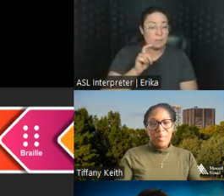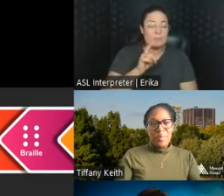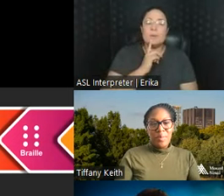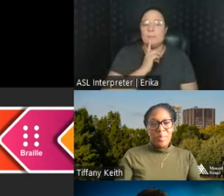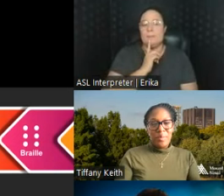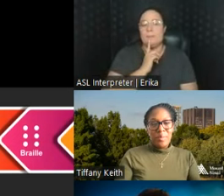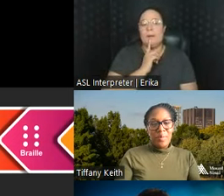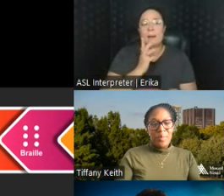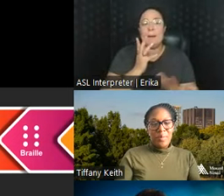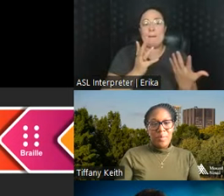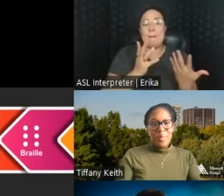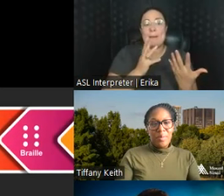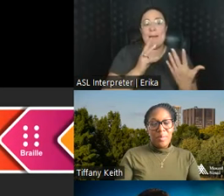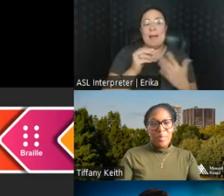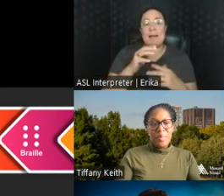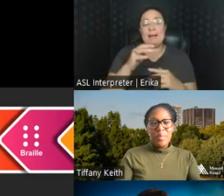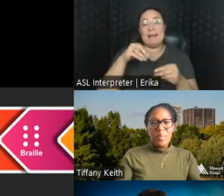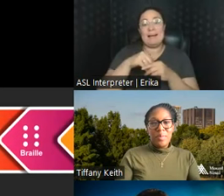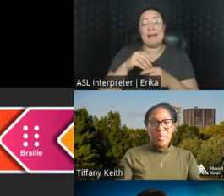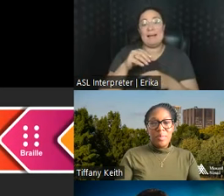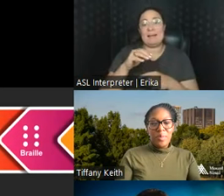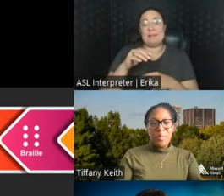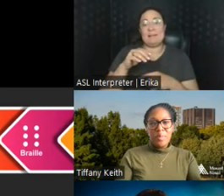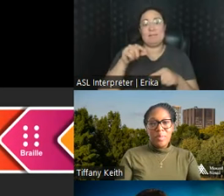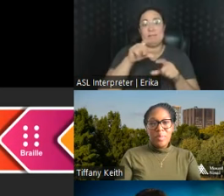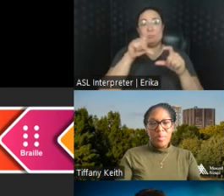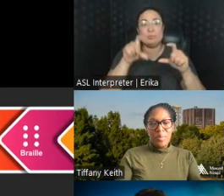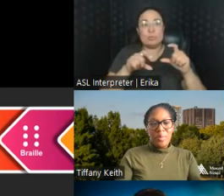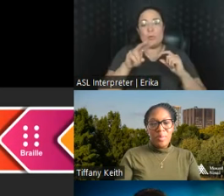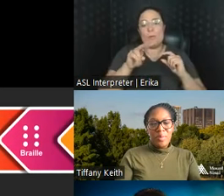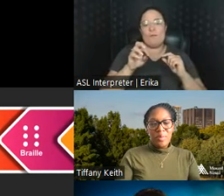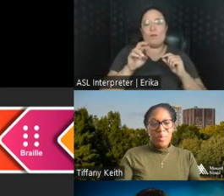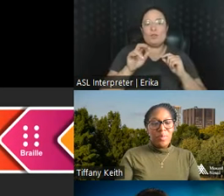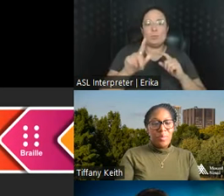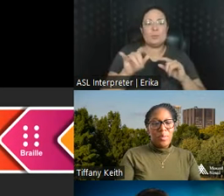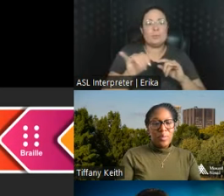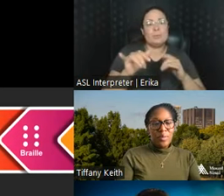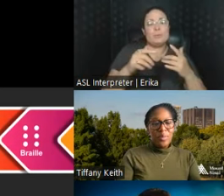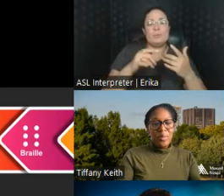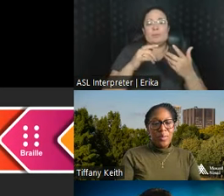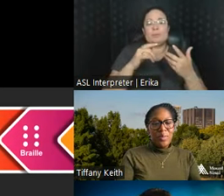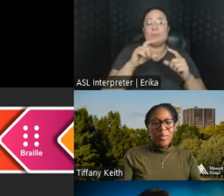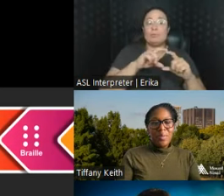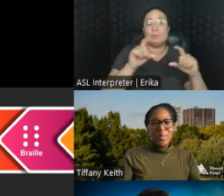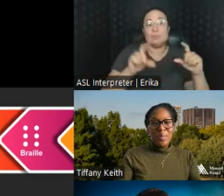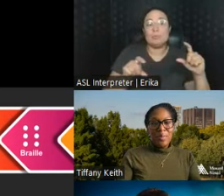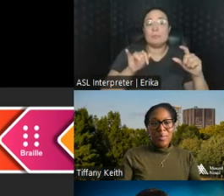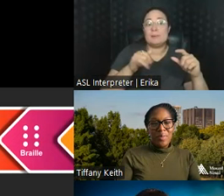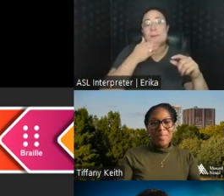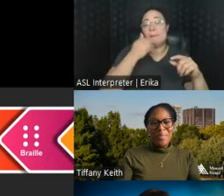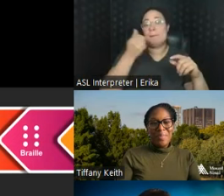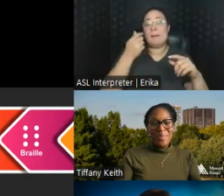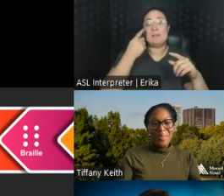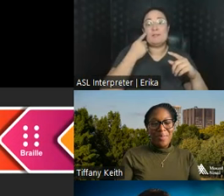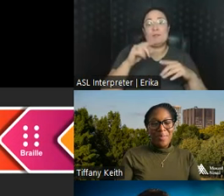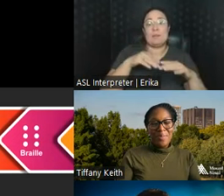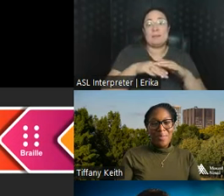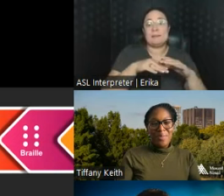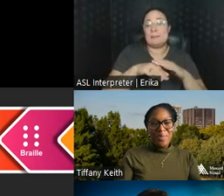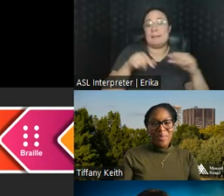And even in the virtual space, it's not a product endorsement per se, but Zoom is the best platform in terms of